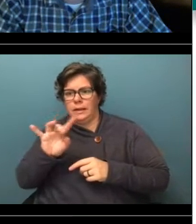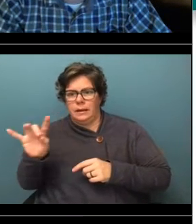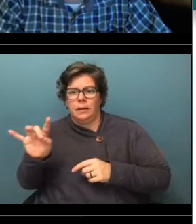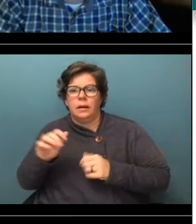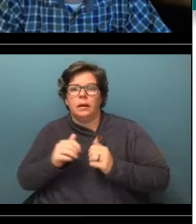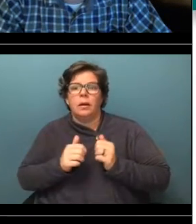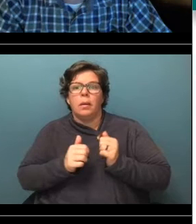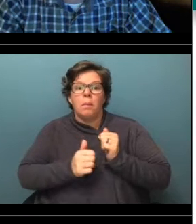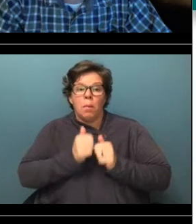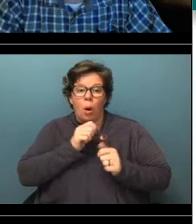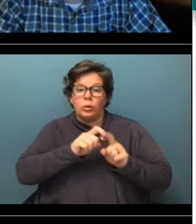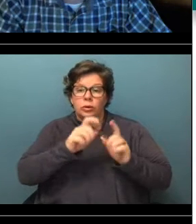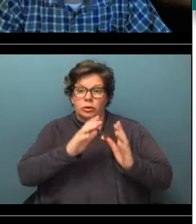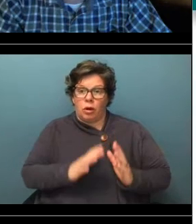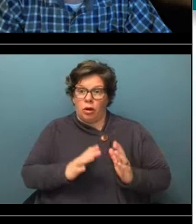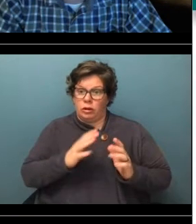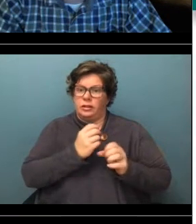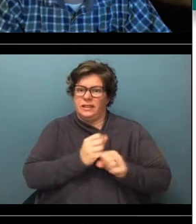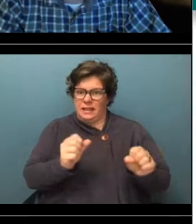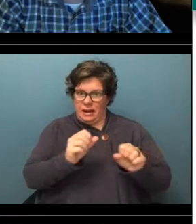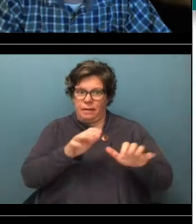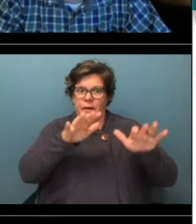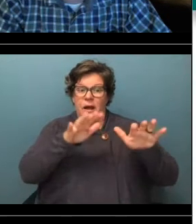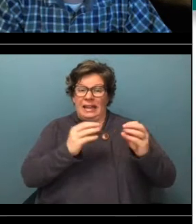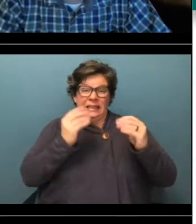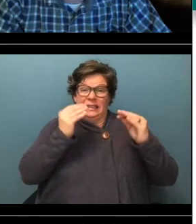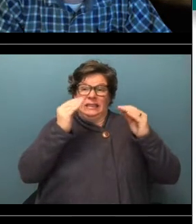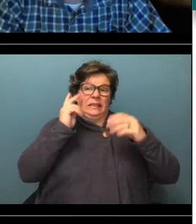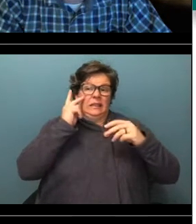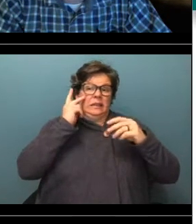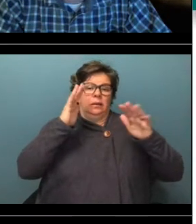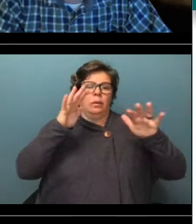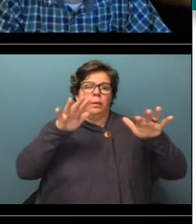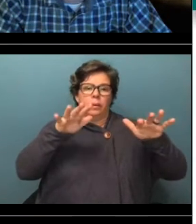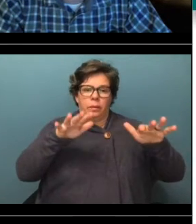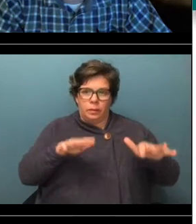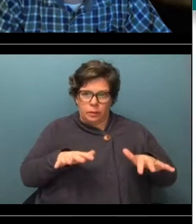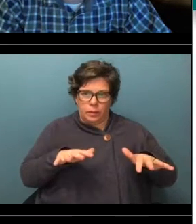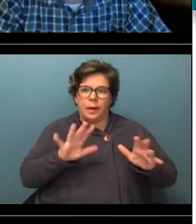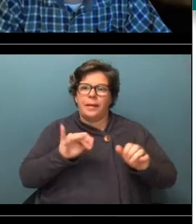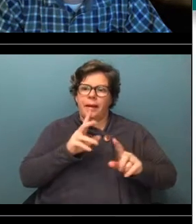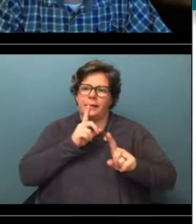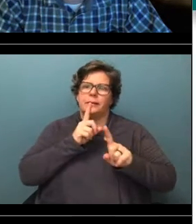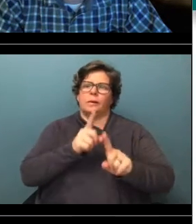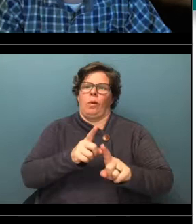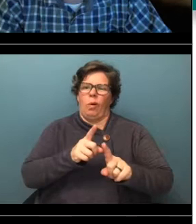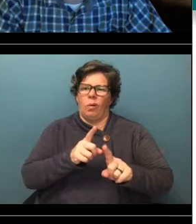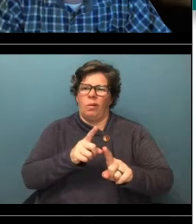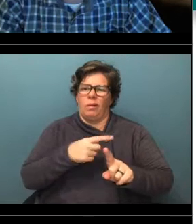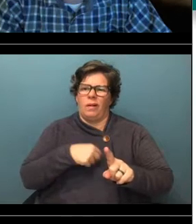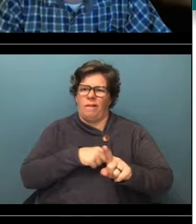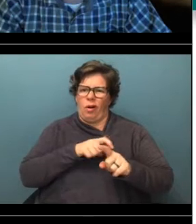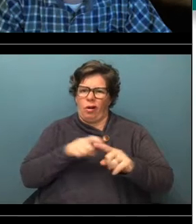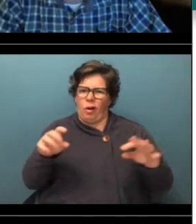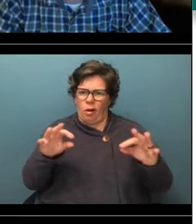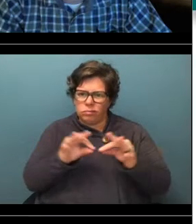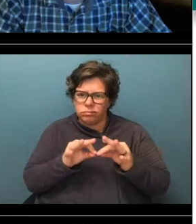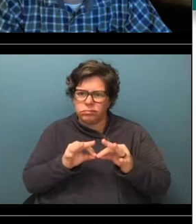and de-escalated, and then that is the ideal outcome, and